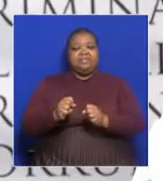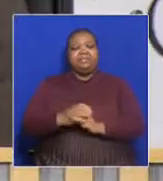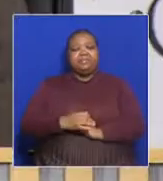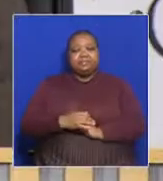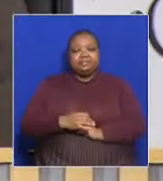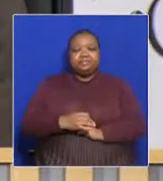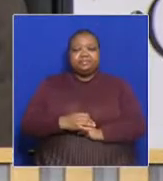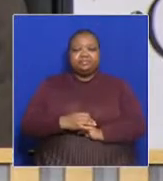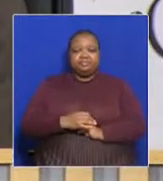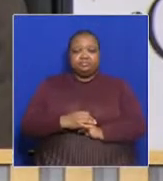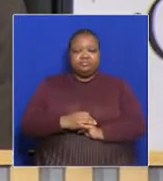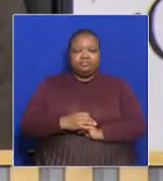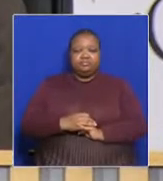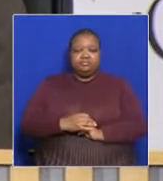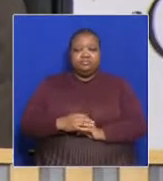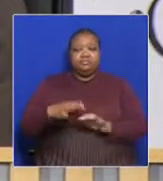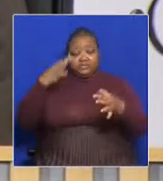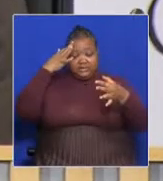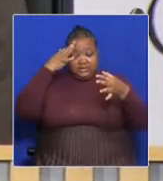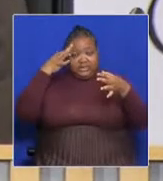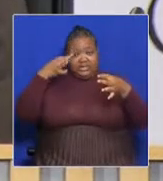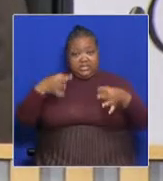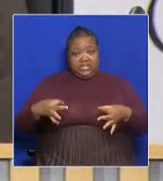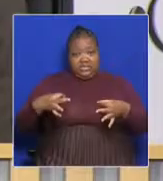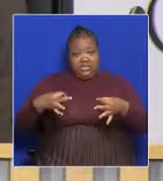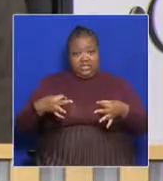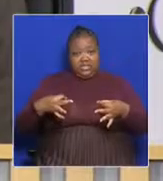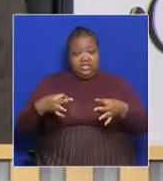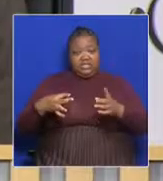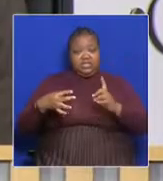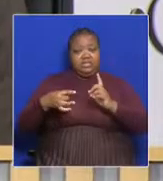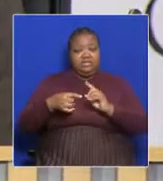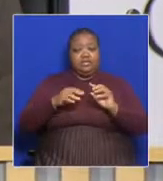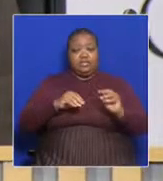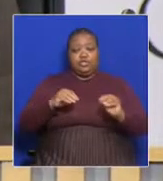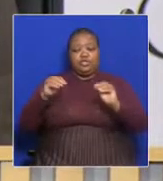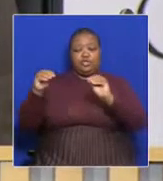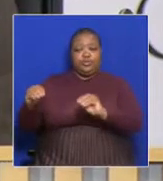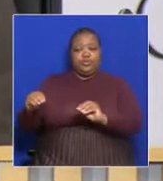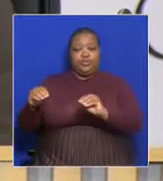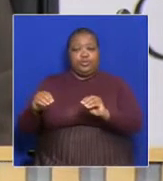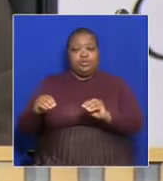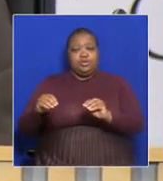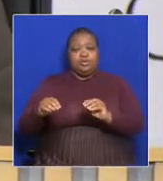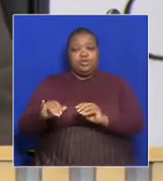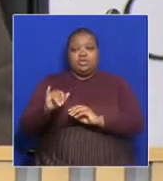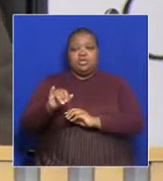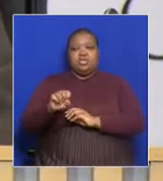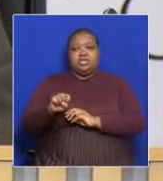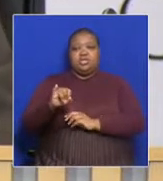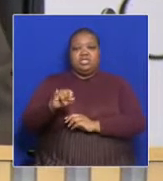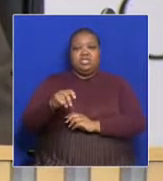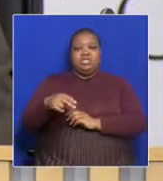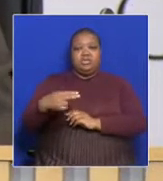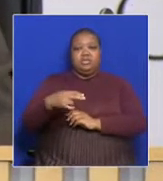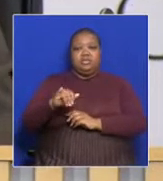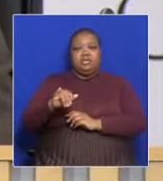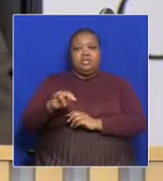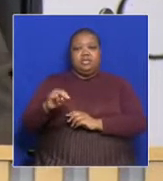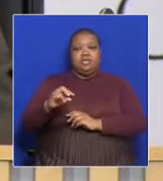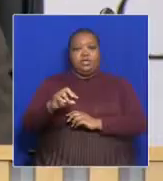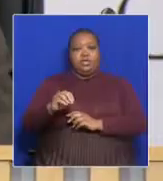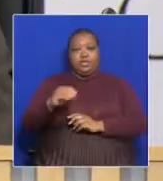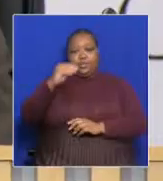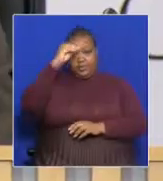That decision to move to Isipingo police station, it is a major decision,